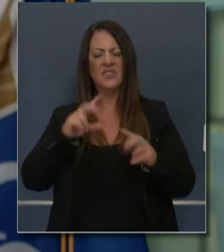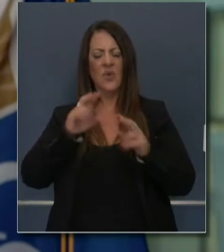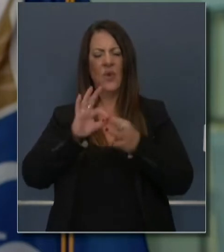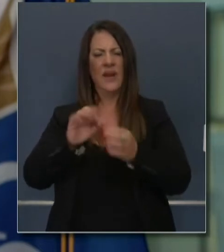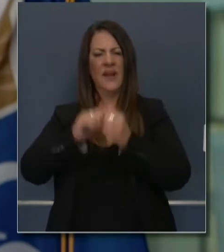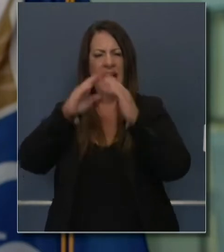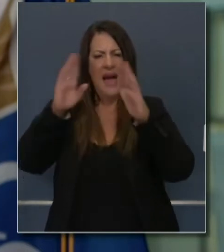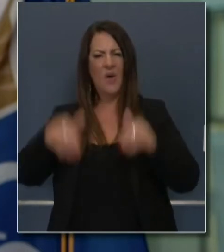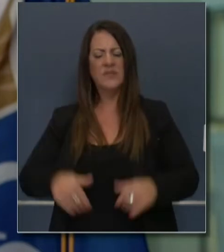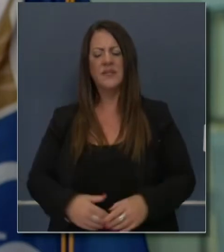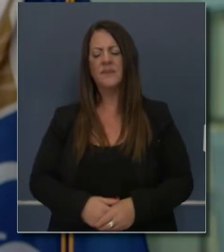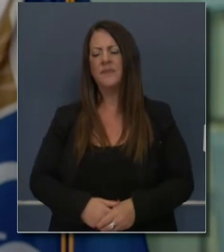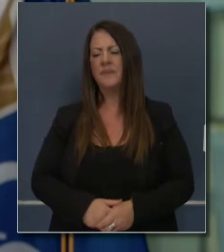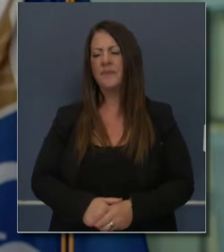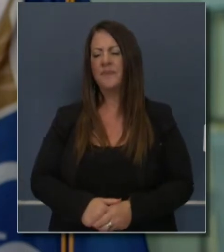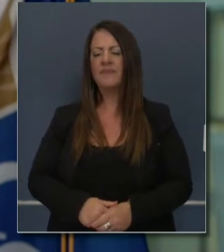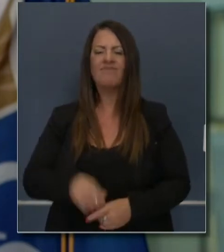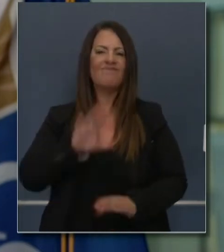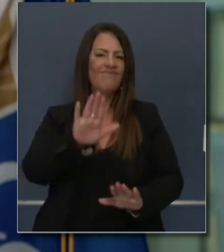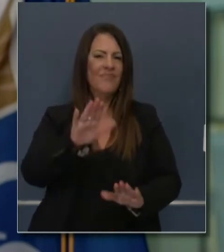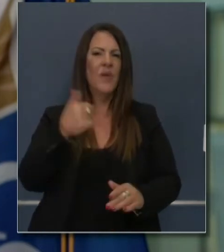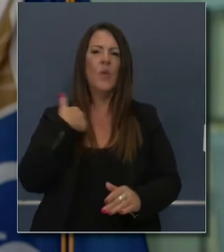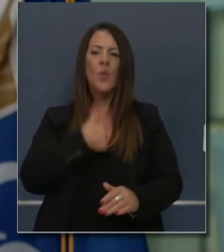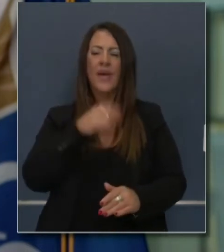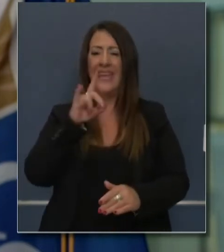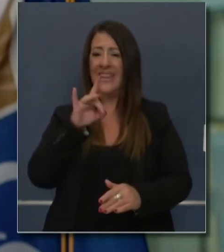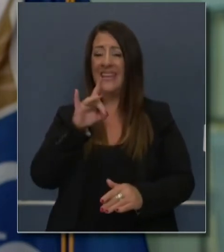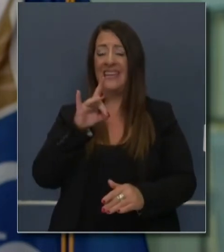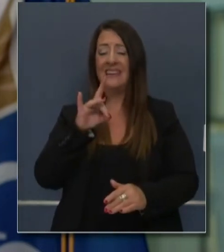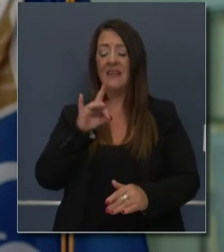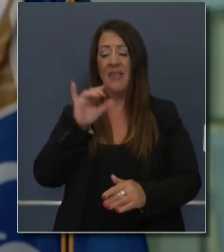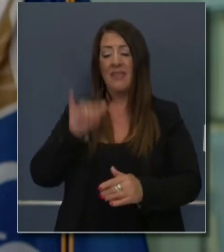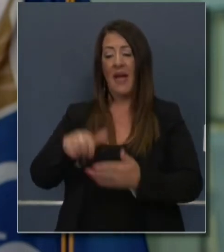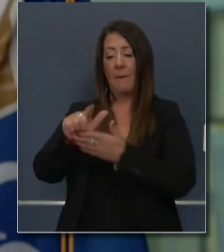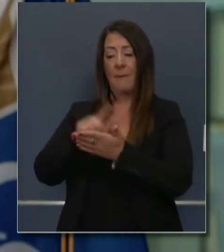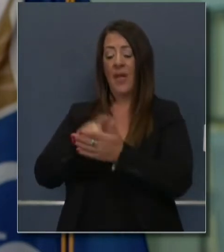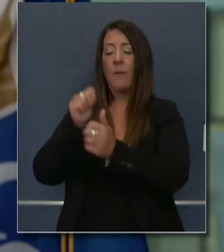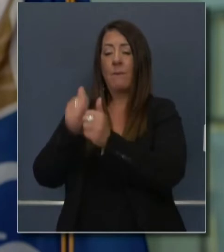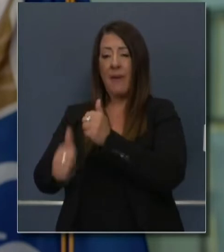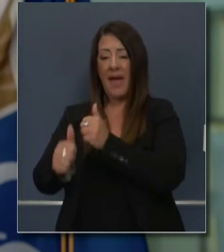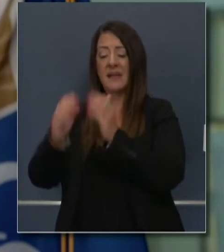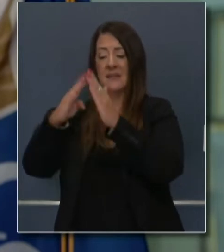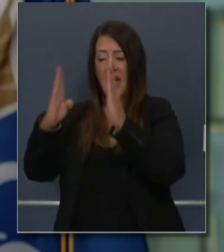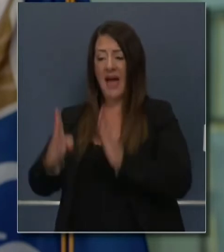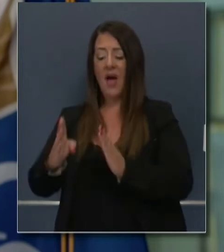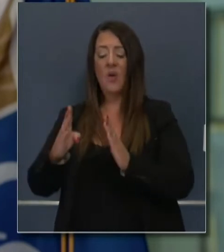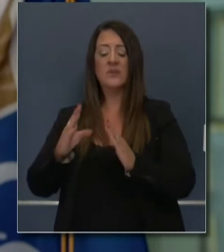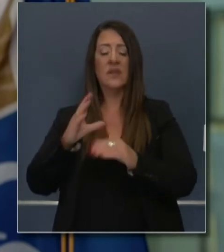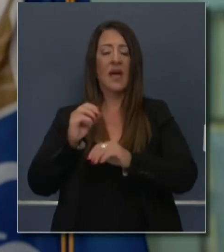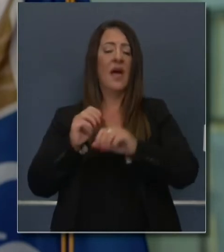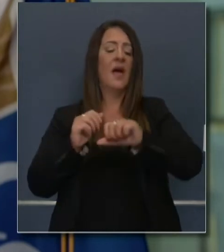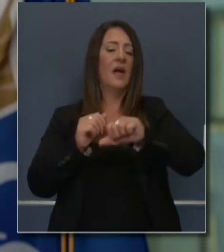aggressively with legislative leaders. In fact, that bill passed both houses. One specific